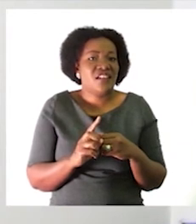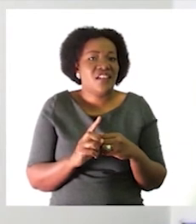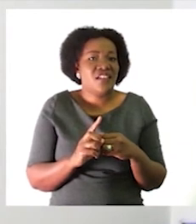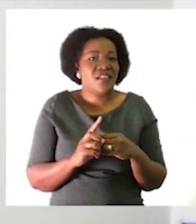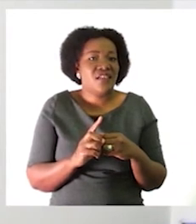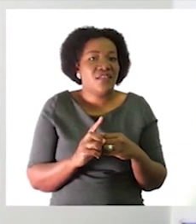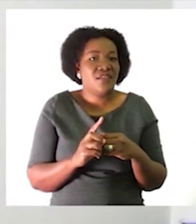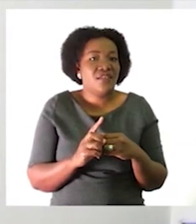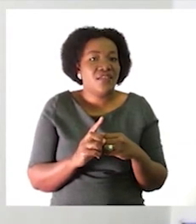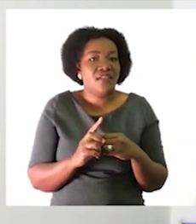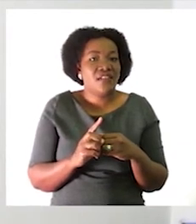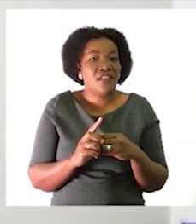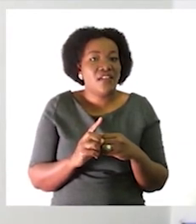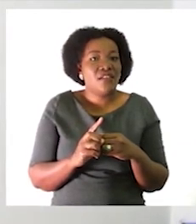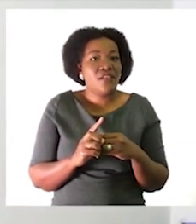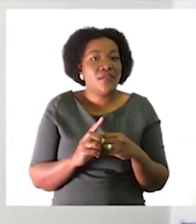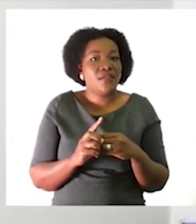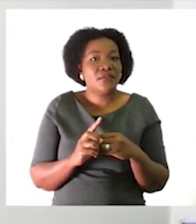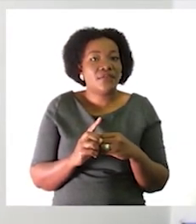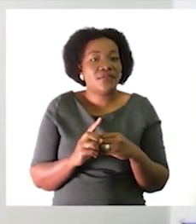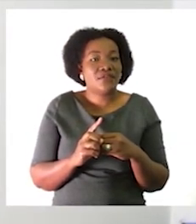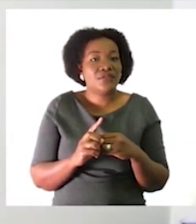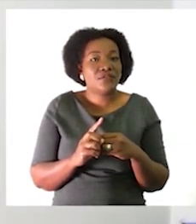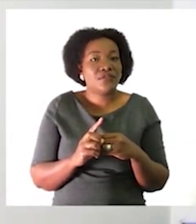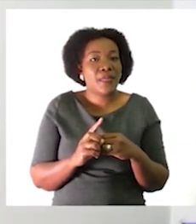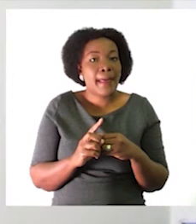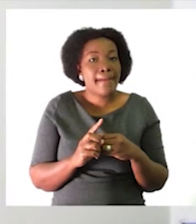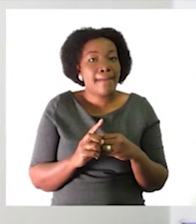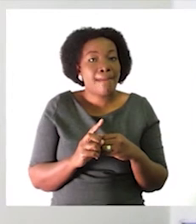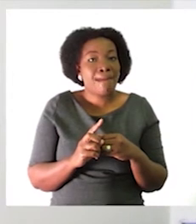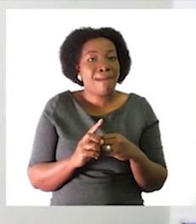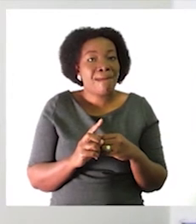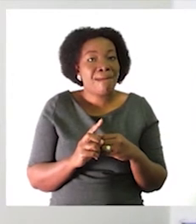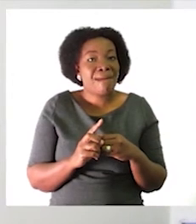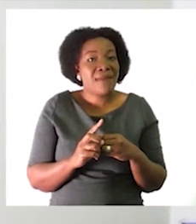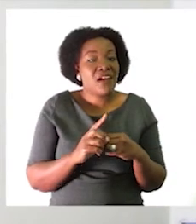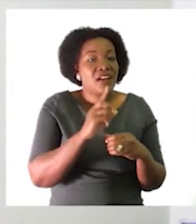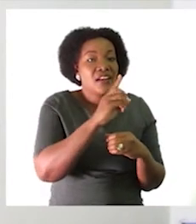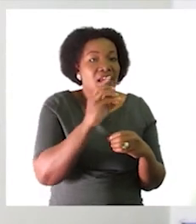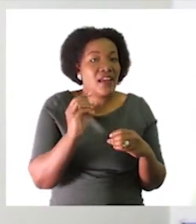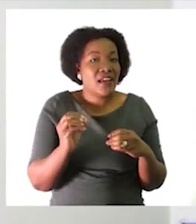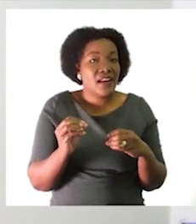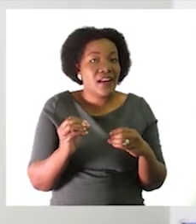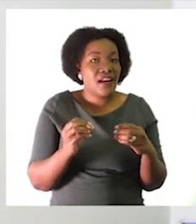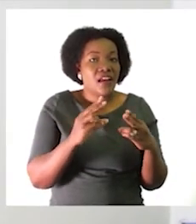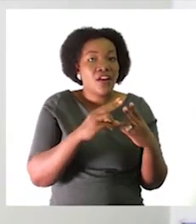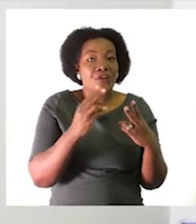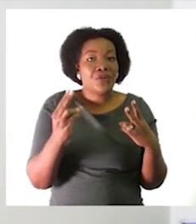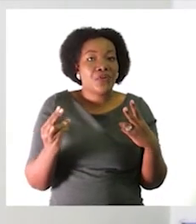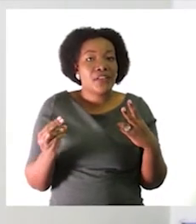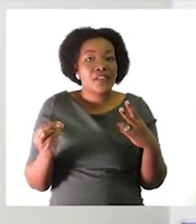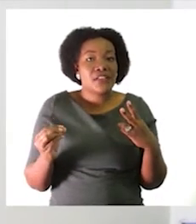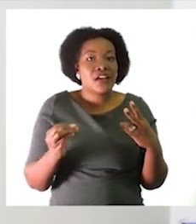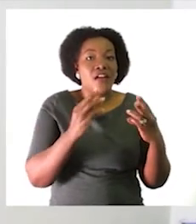we know already how to count in the multiplication of a 10, we just count 10, 20,